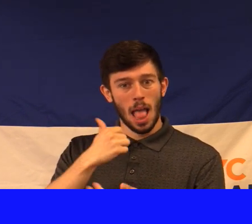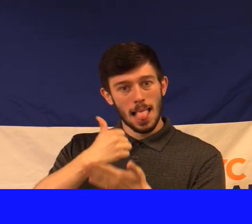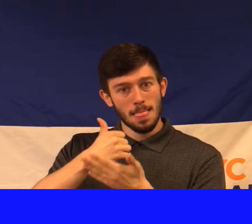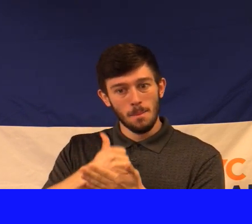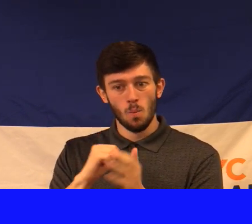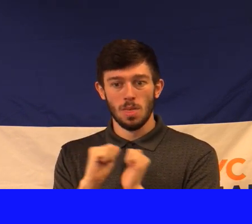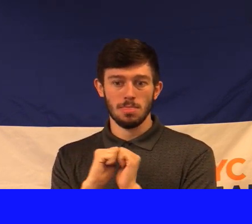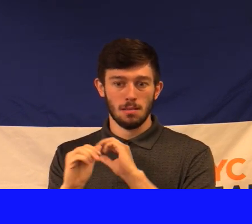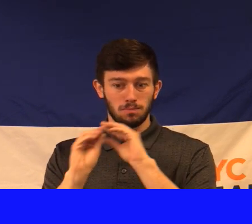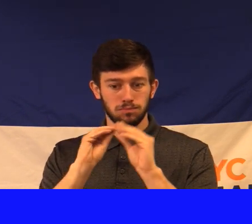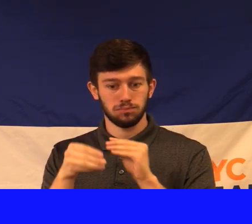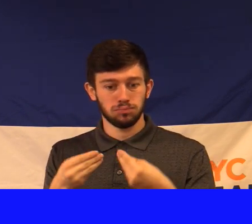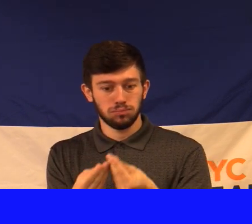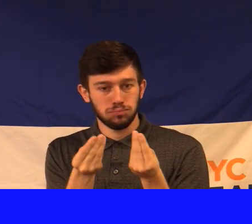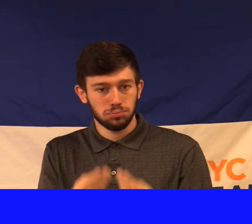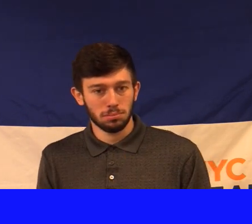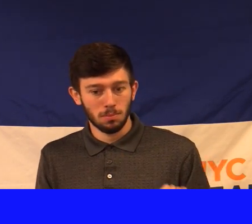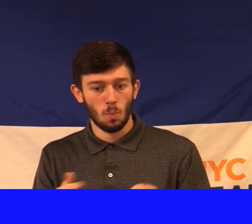correcting